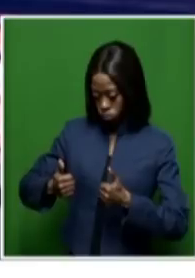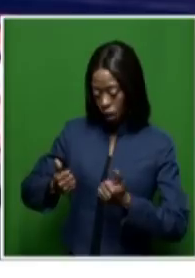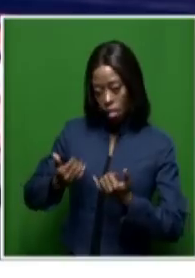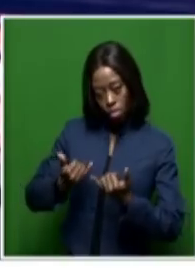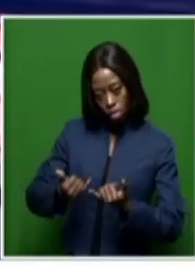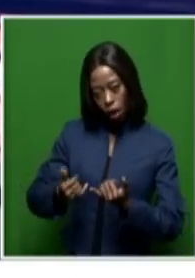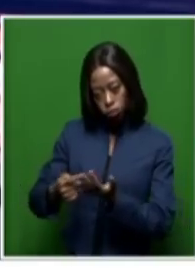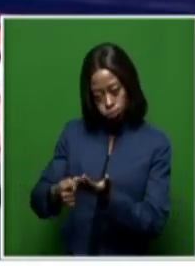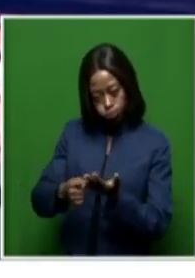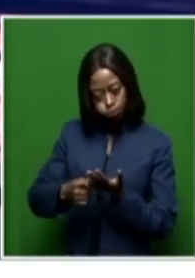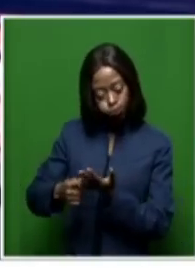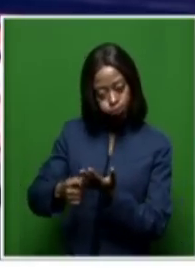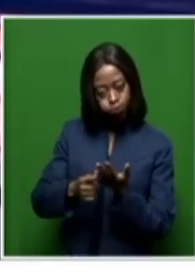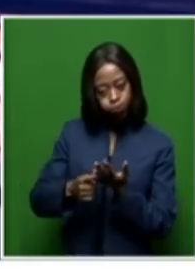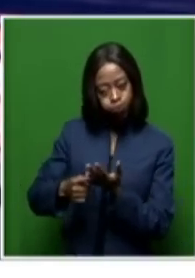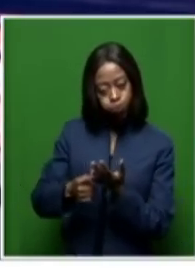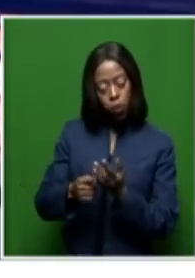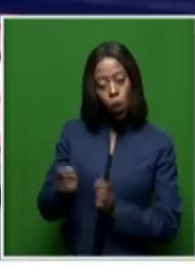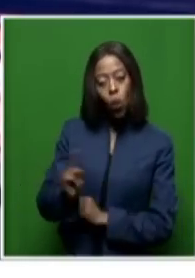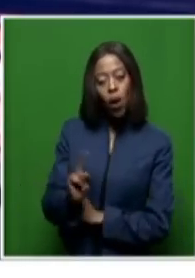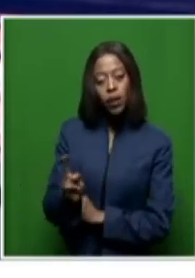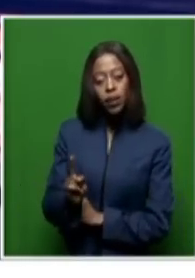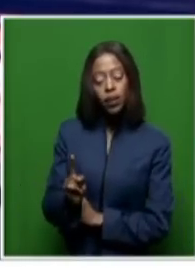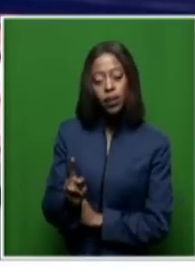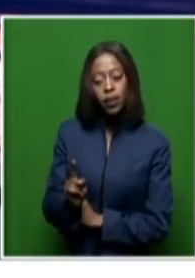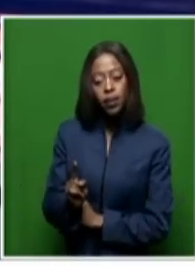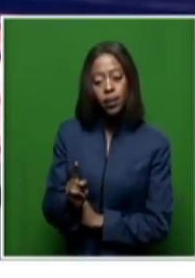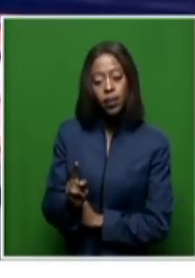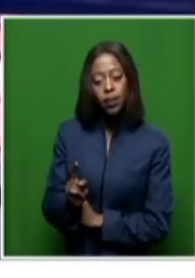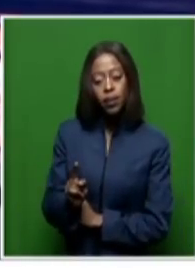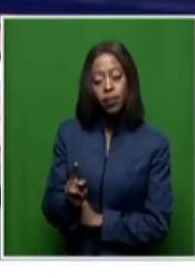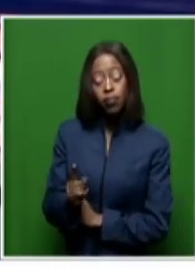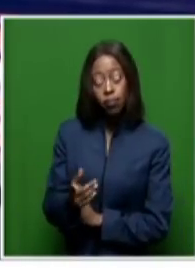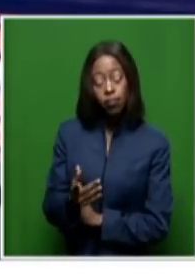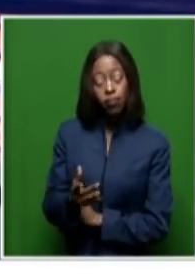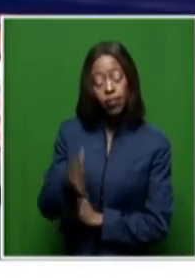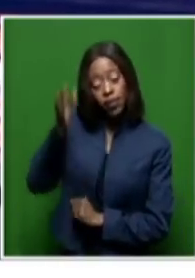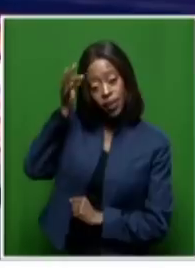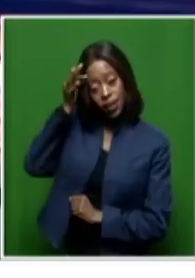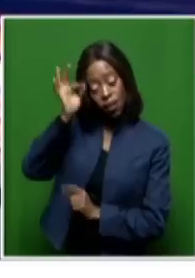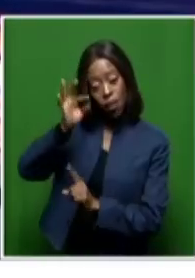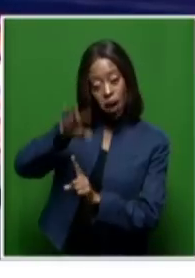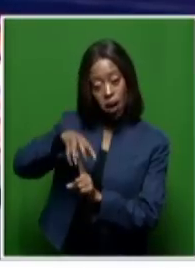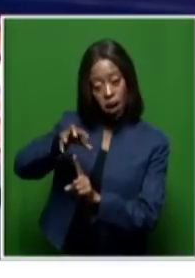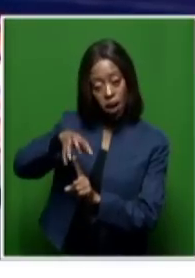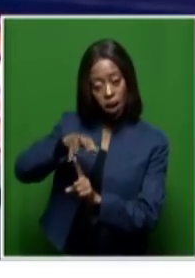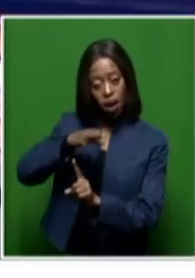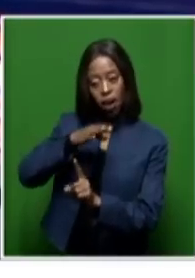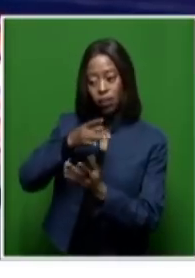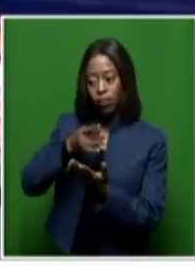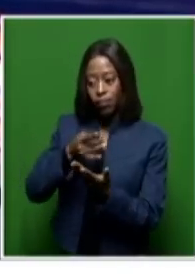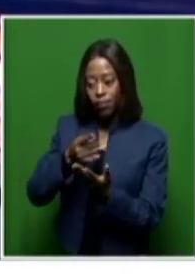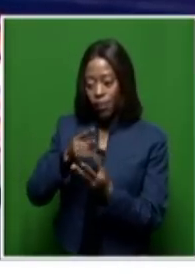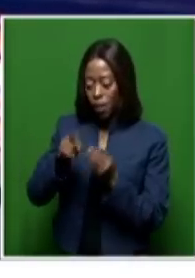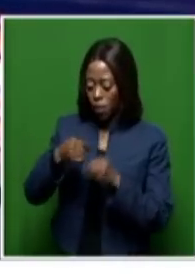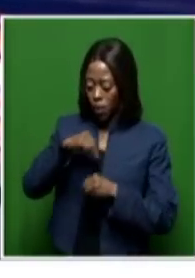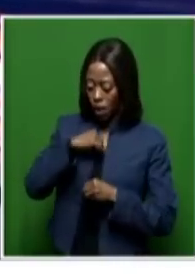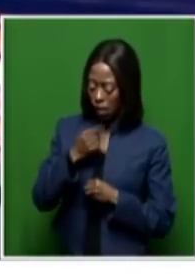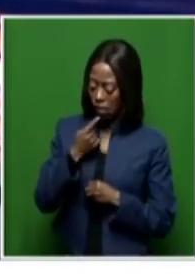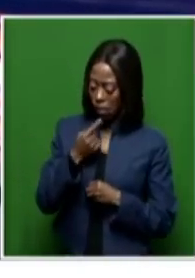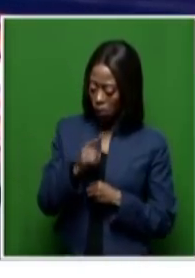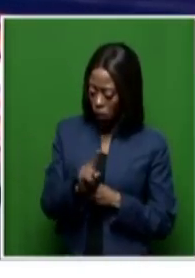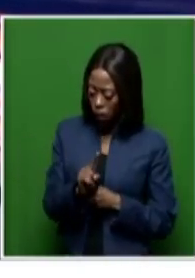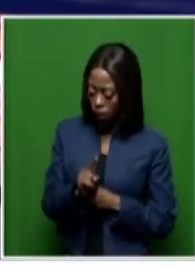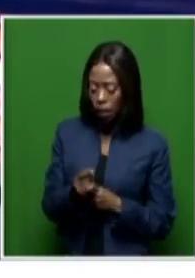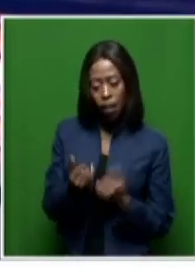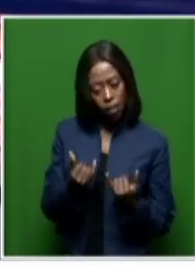ANC is deliberating on is the state capture itself. What does it say about us? And the ANC